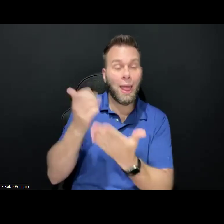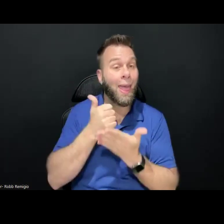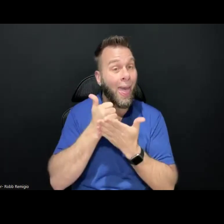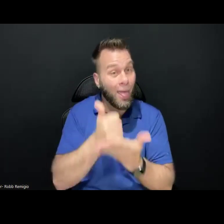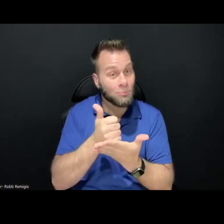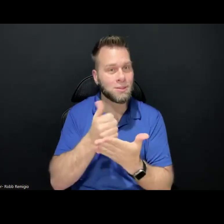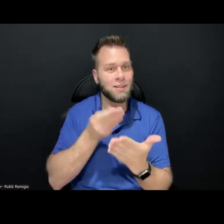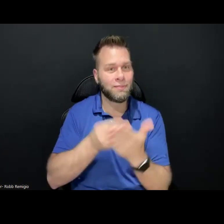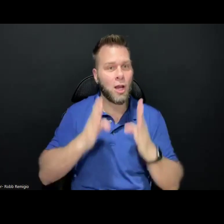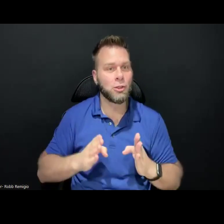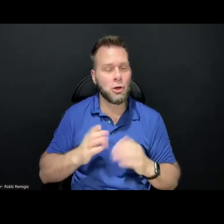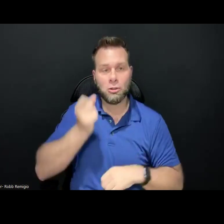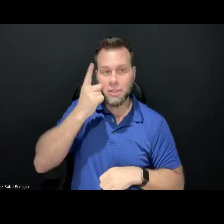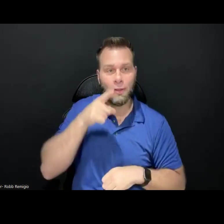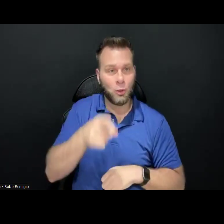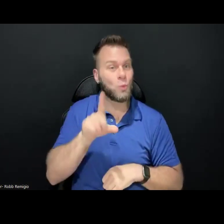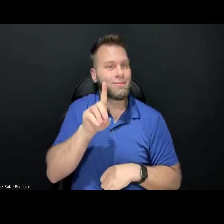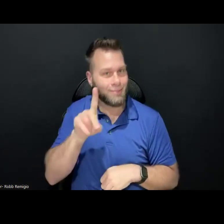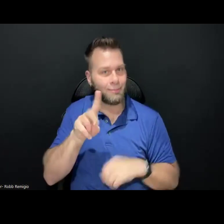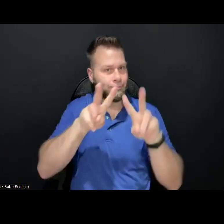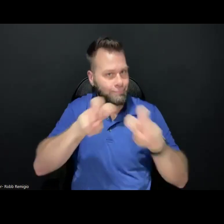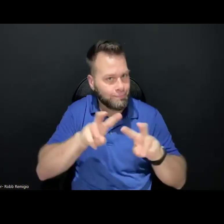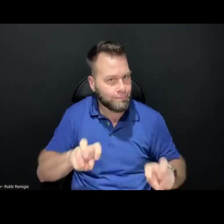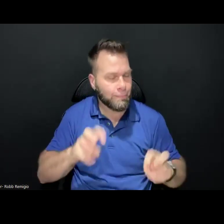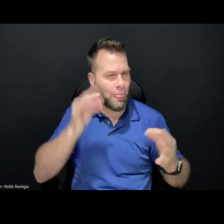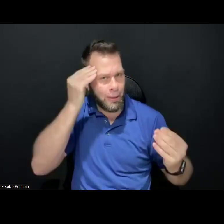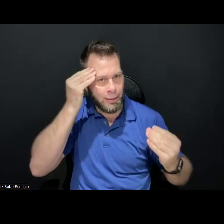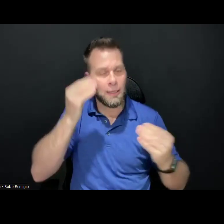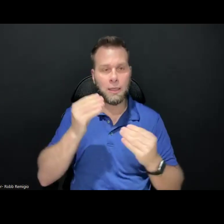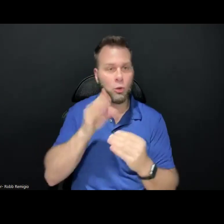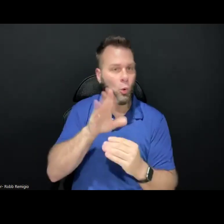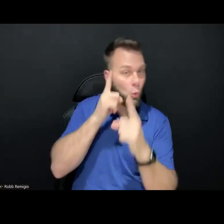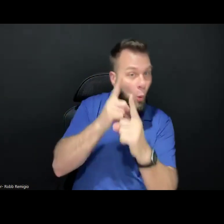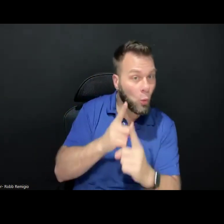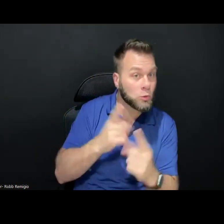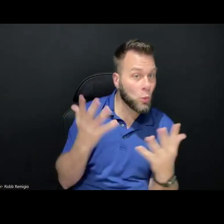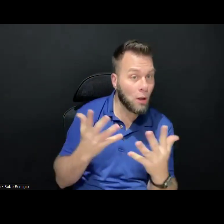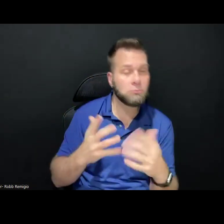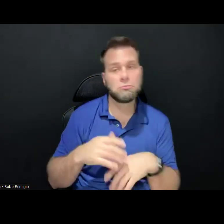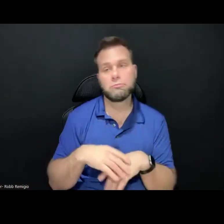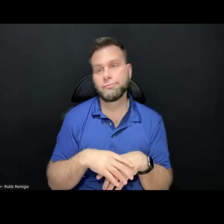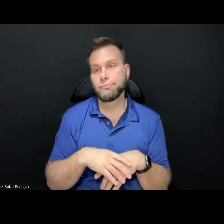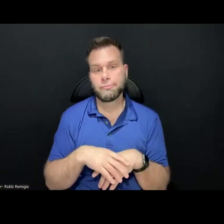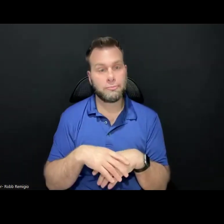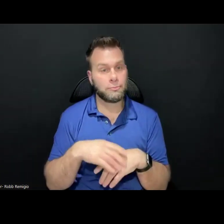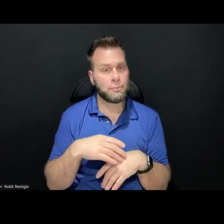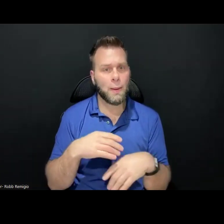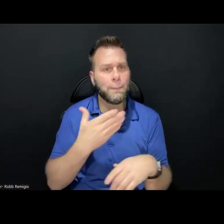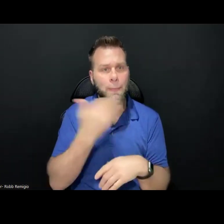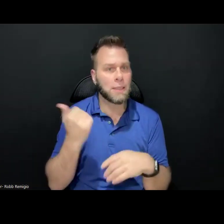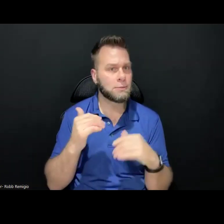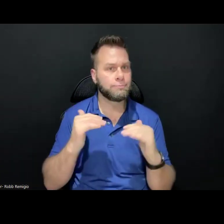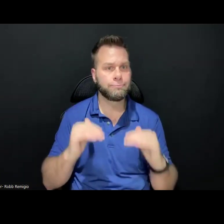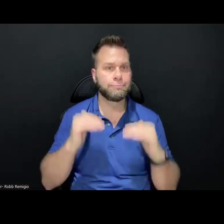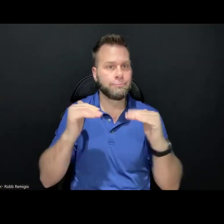you've done some critical thinking and analysis about what you're trying to accomplish, what's going to give you the greatest advantage, but also what's going